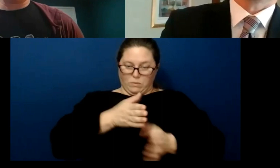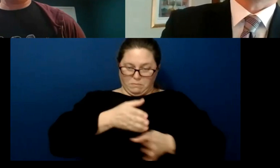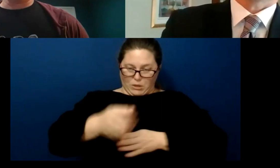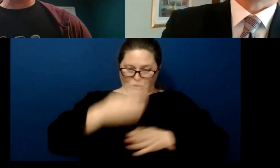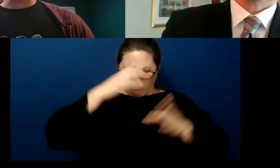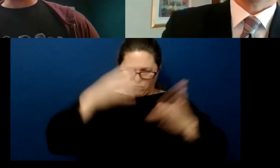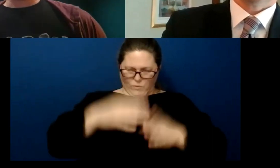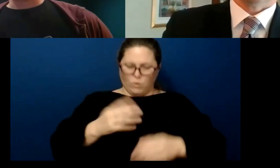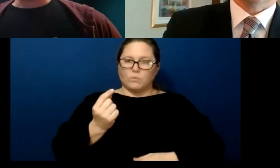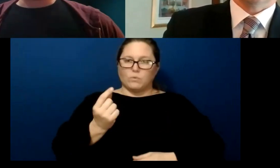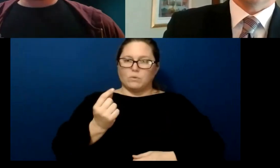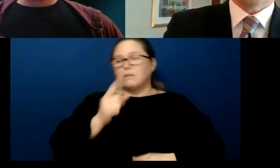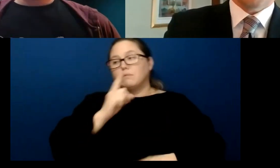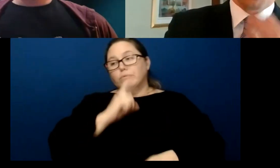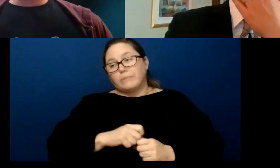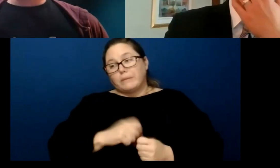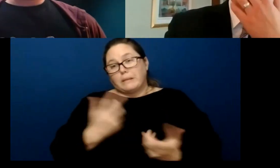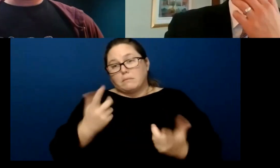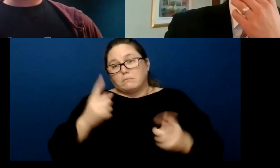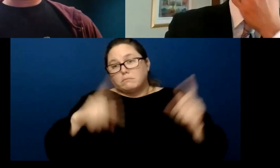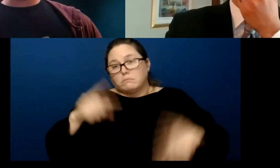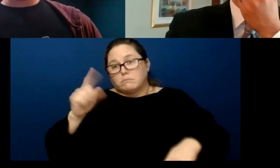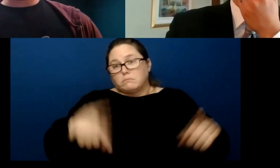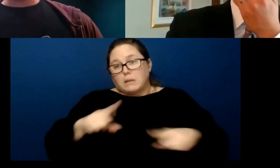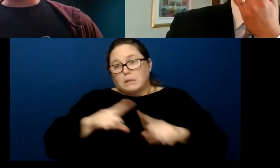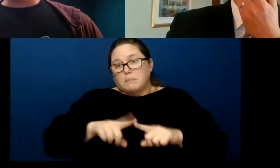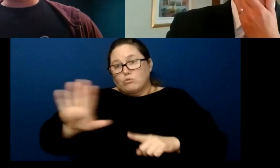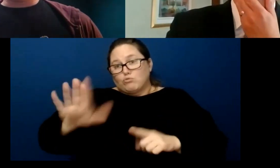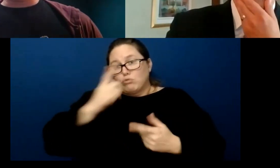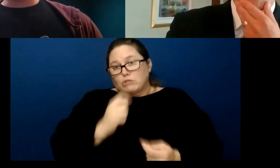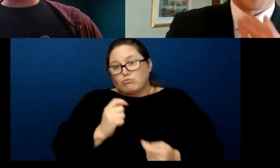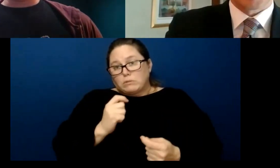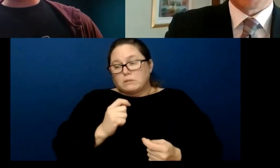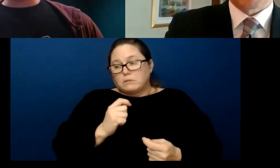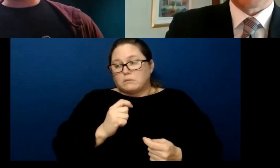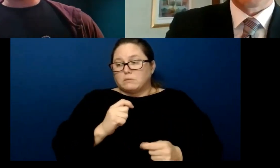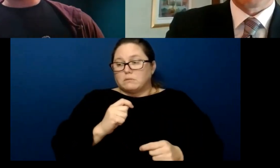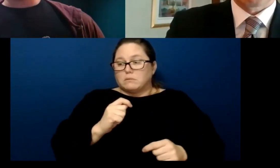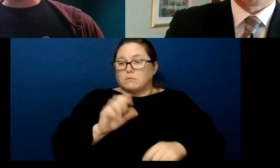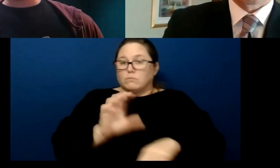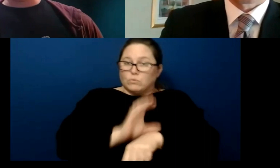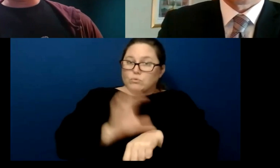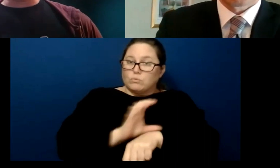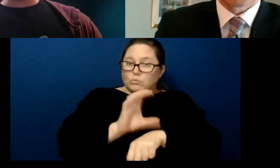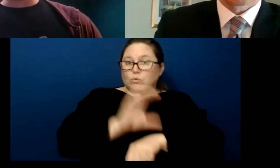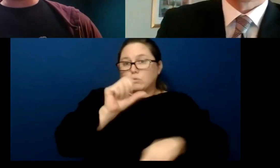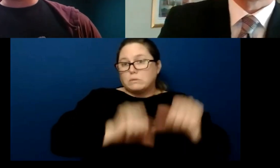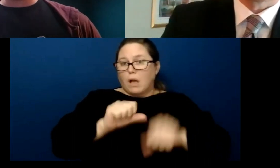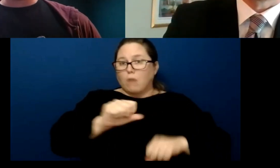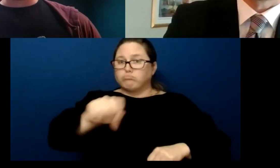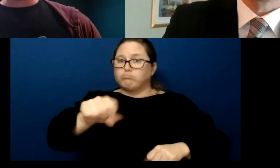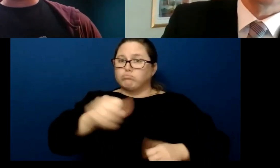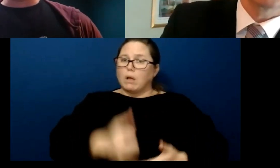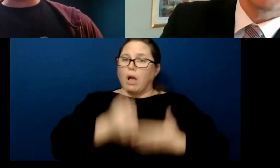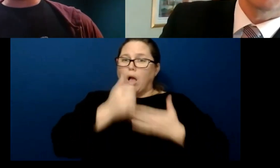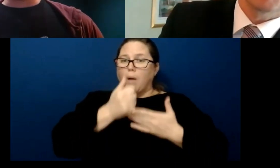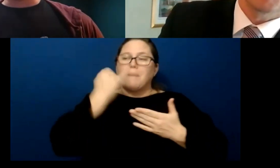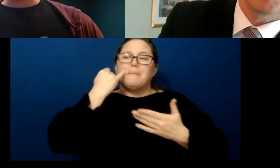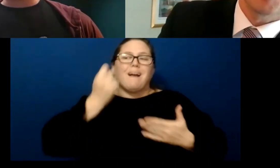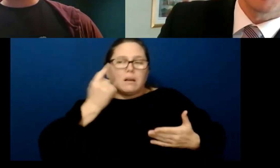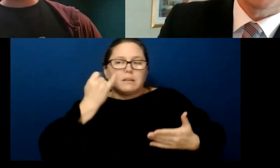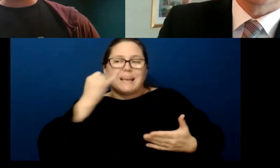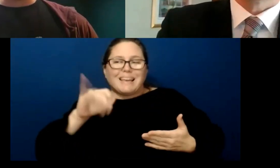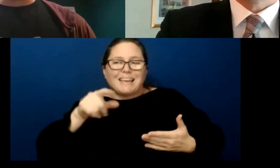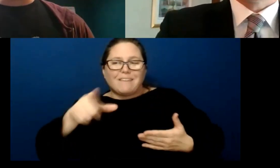lot of it depends on what your interest is. Computer science is definitely helpful if you want to get into building the engines of games and